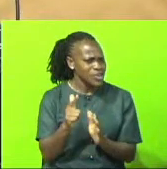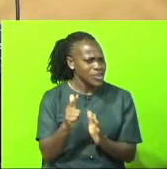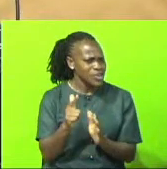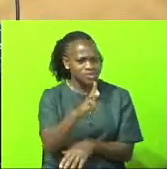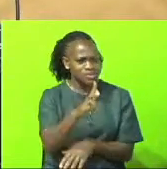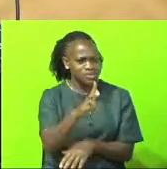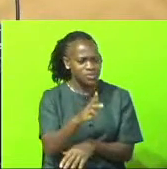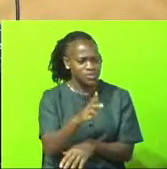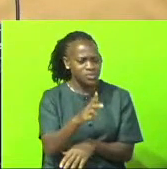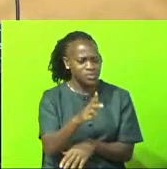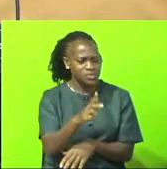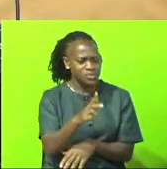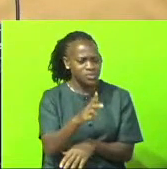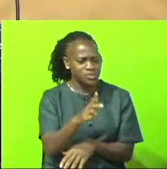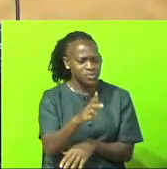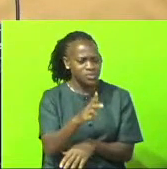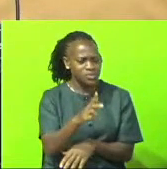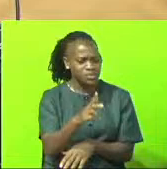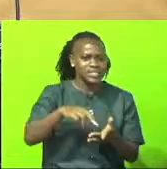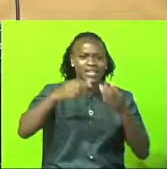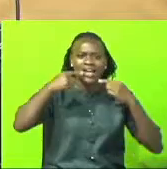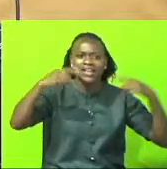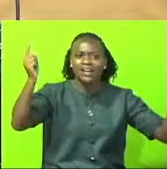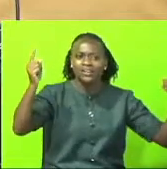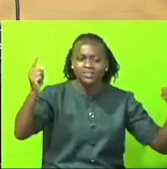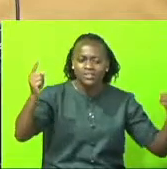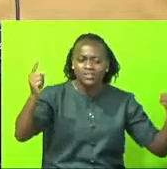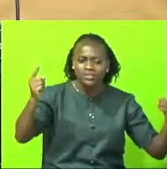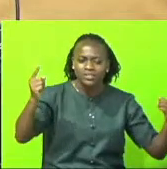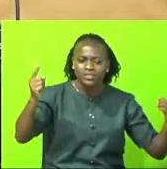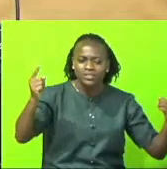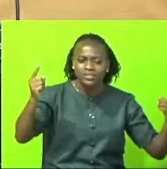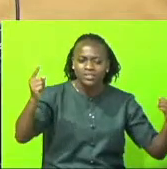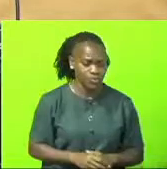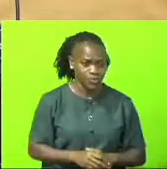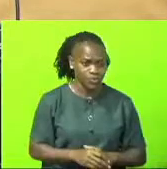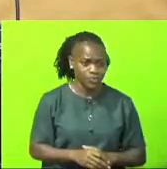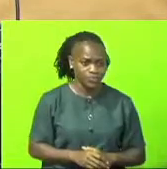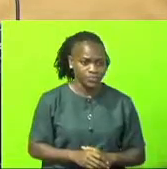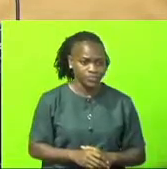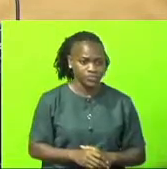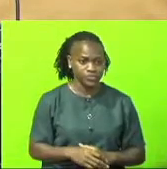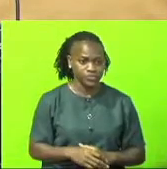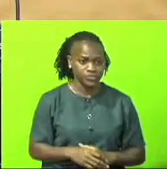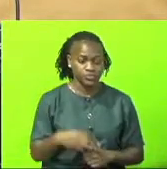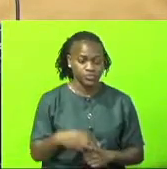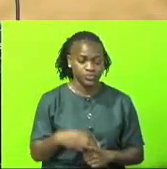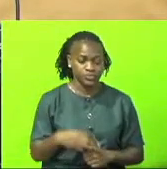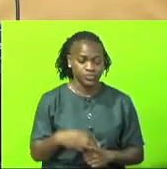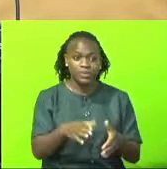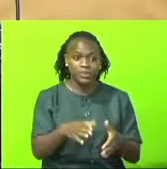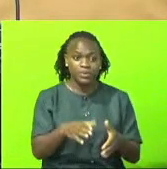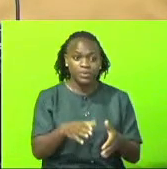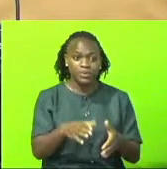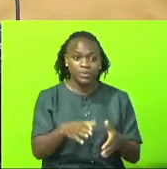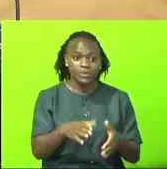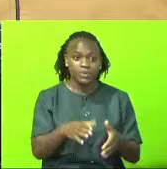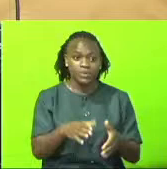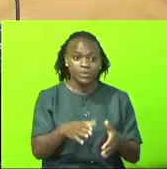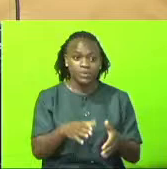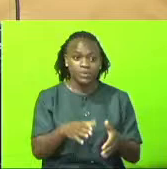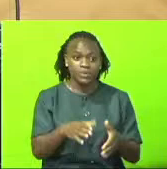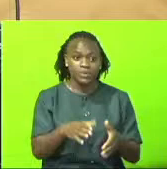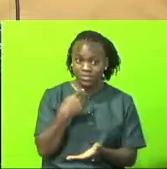just make a declaration. Mr. Speaker, this application,